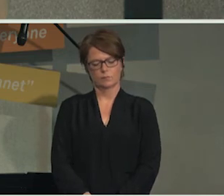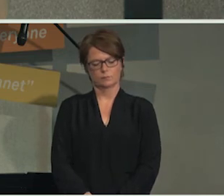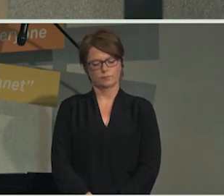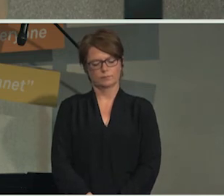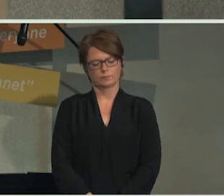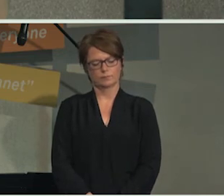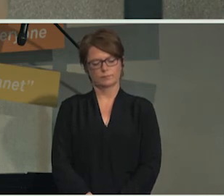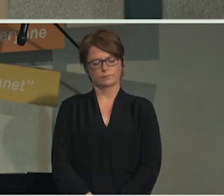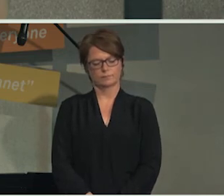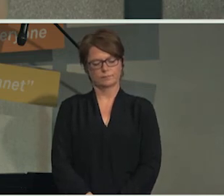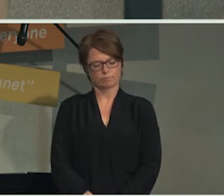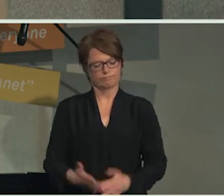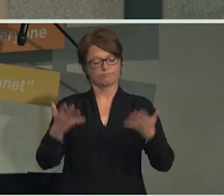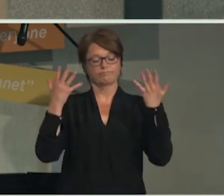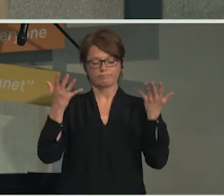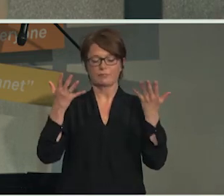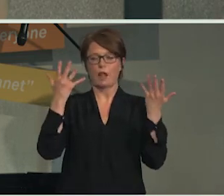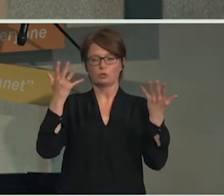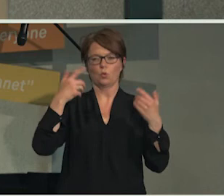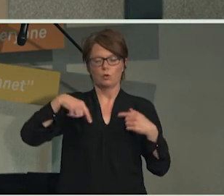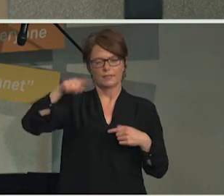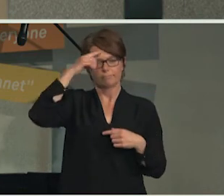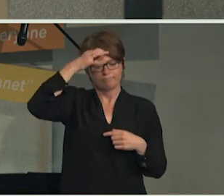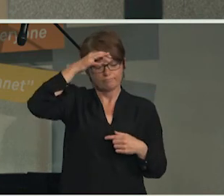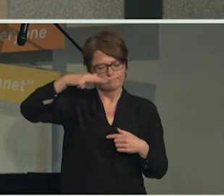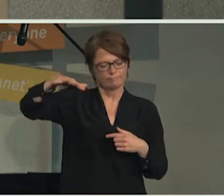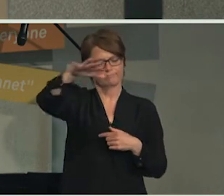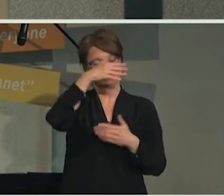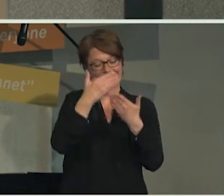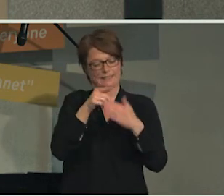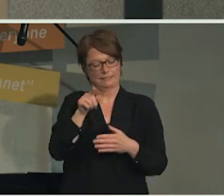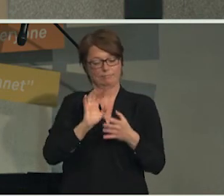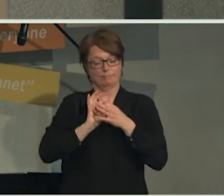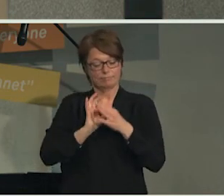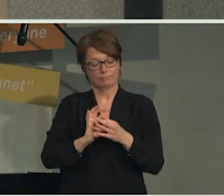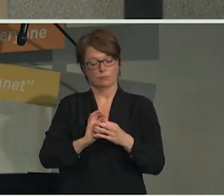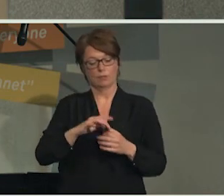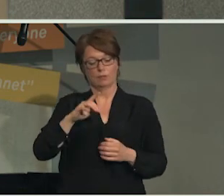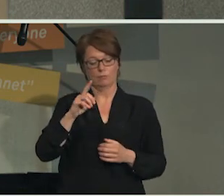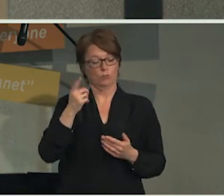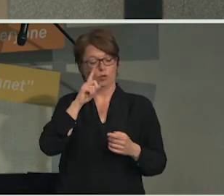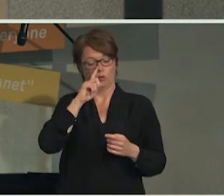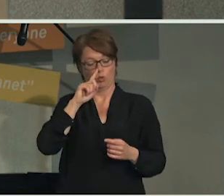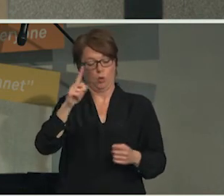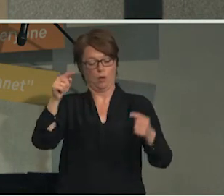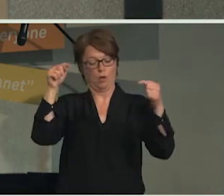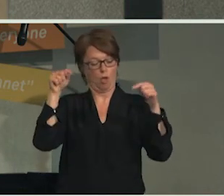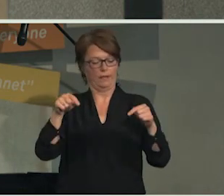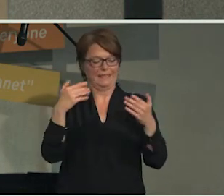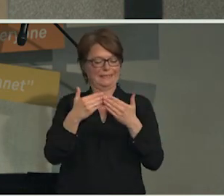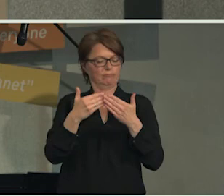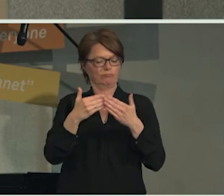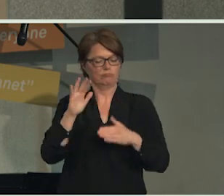intersectionality, but also the audacity to imagine and to work for a better future for us. So once